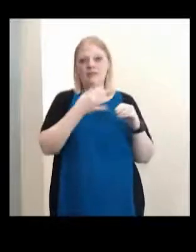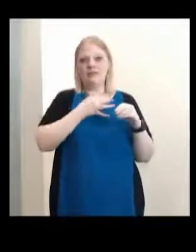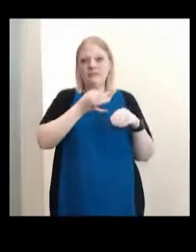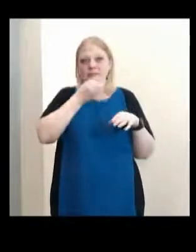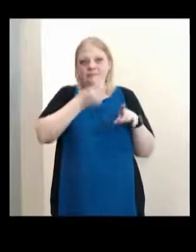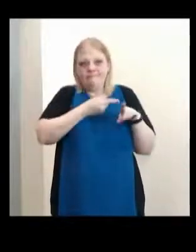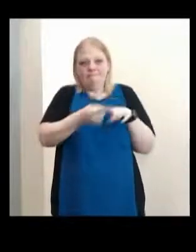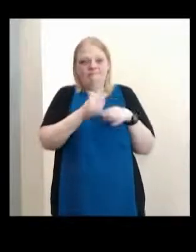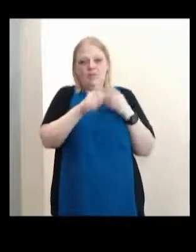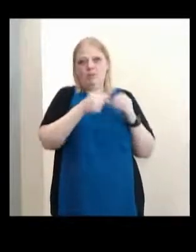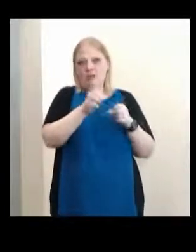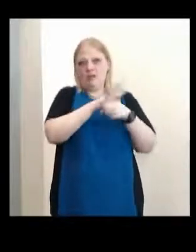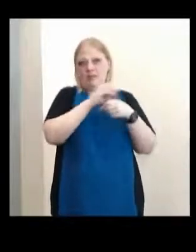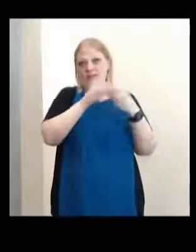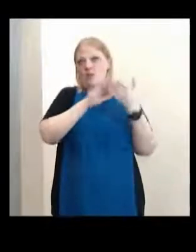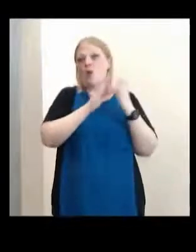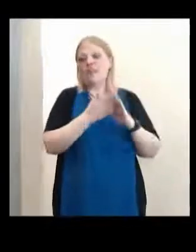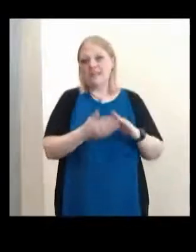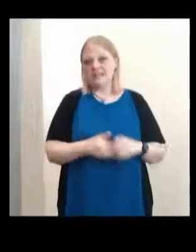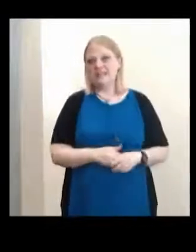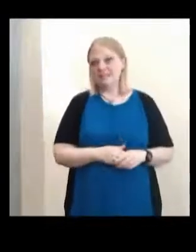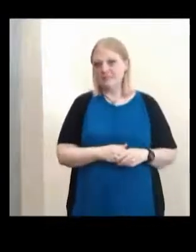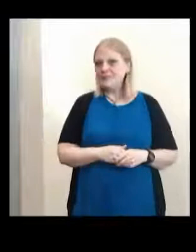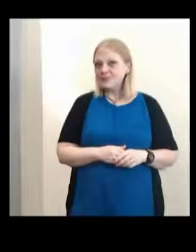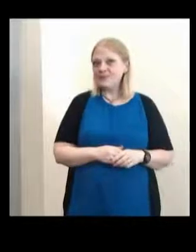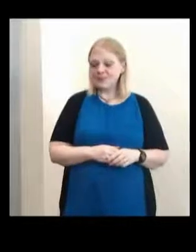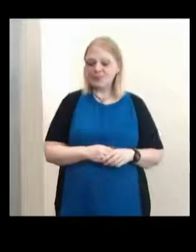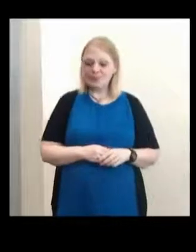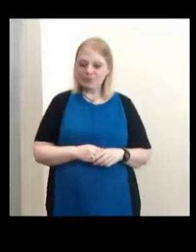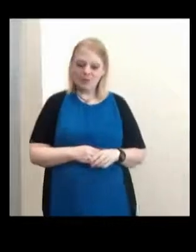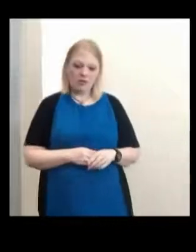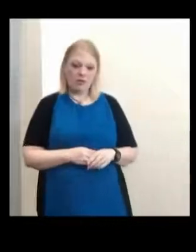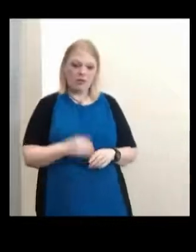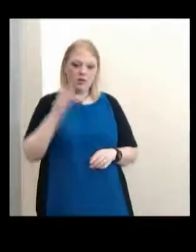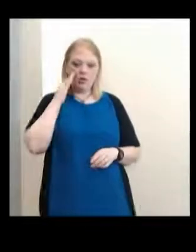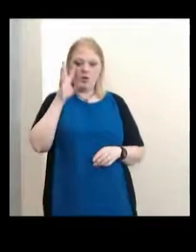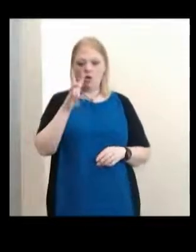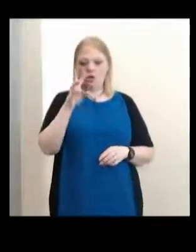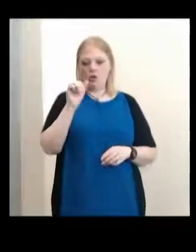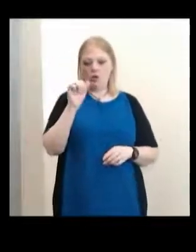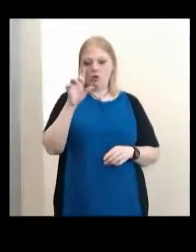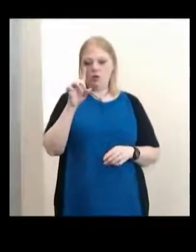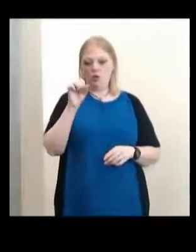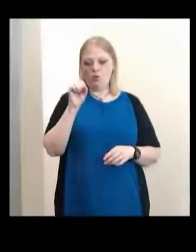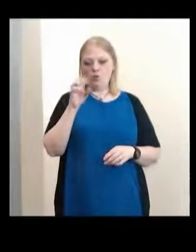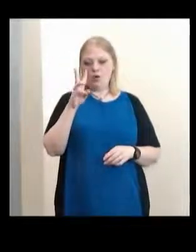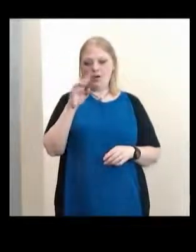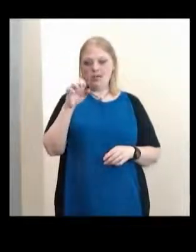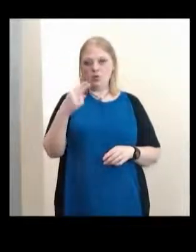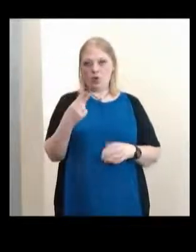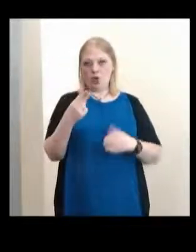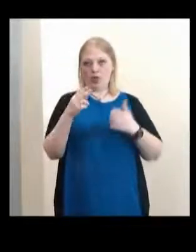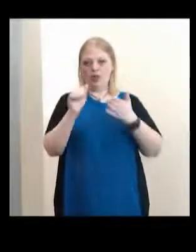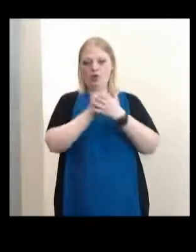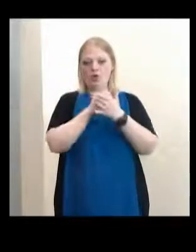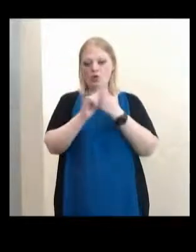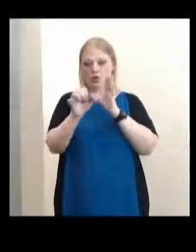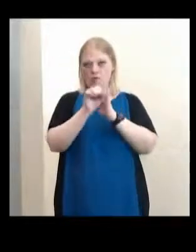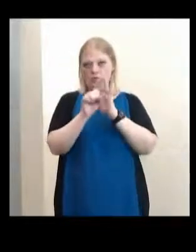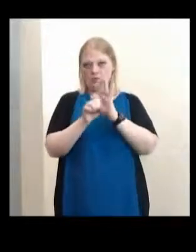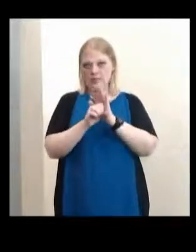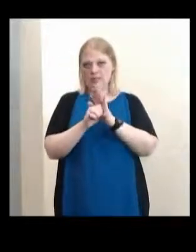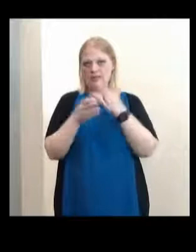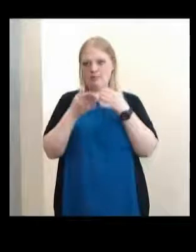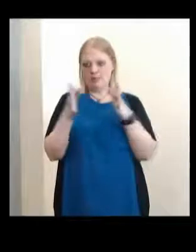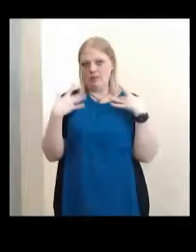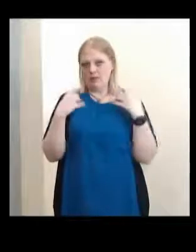of COVID-19 in our community. I know that Wadsworth, New York State Public Health Lab, is doing a